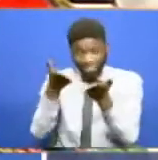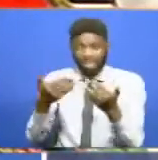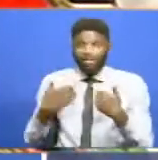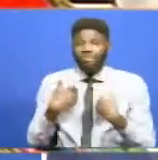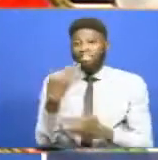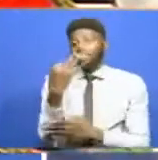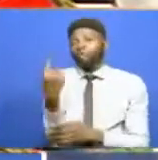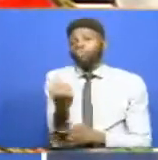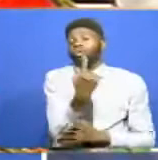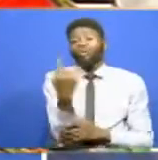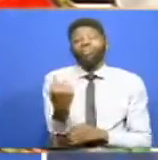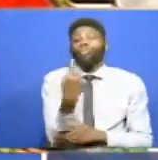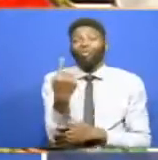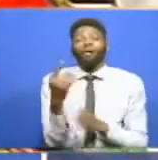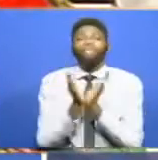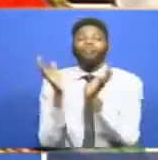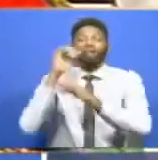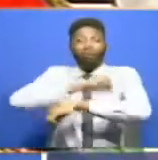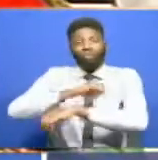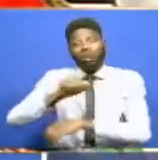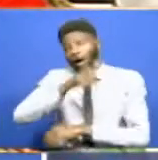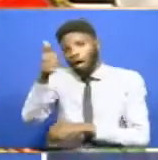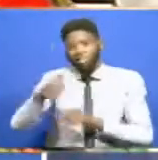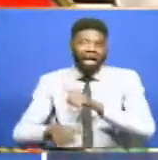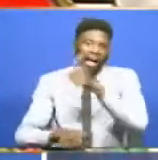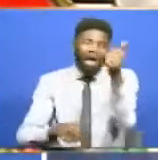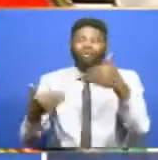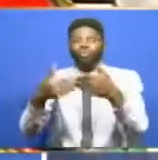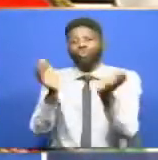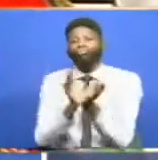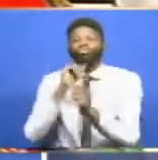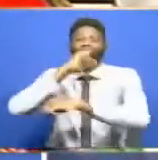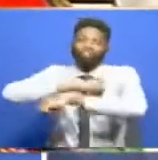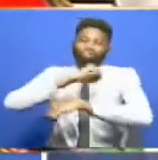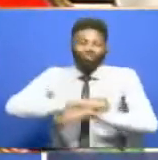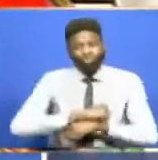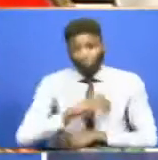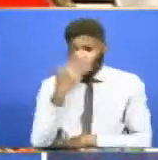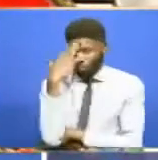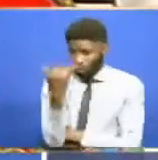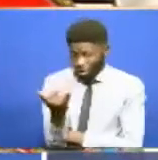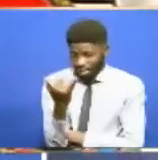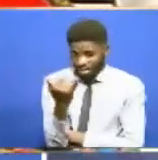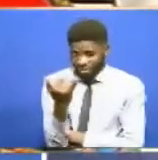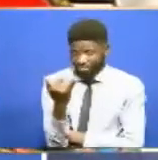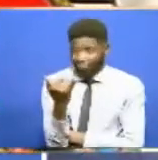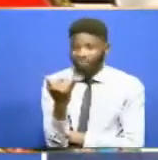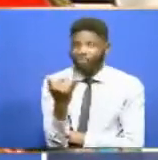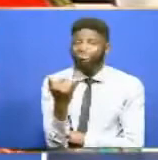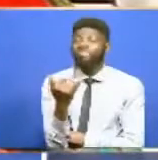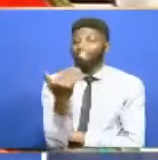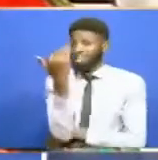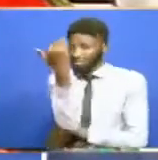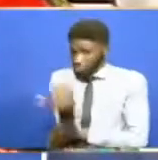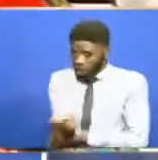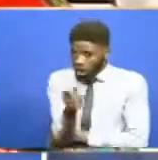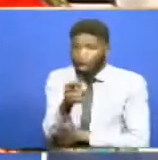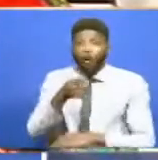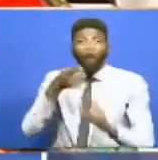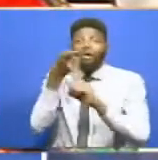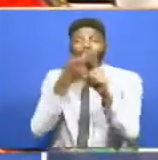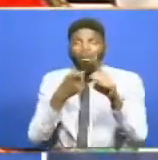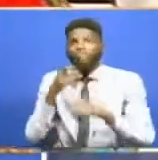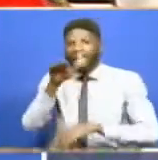public schools. The rest are community schools. Because at the end of the day, that kid who's coming from the